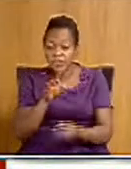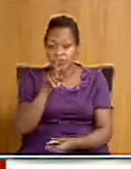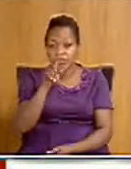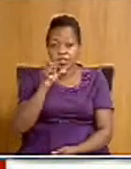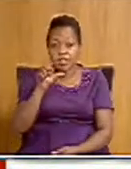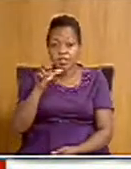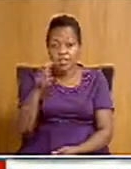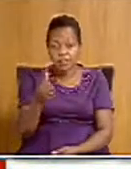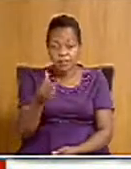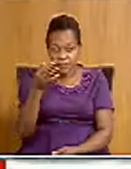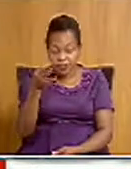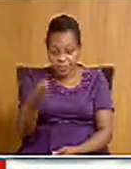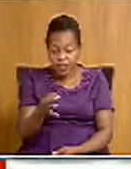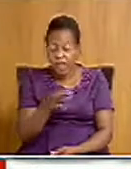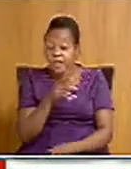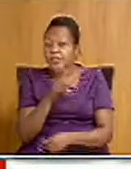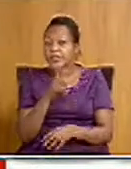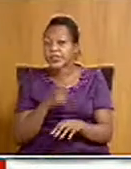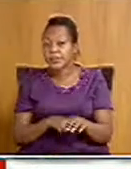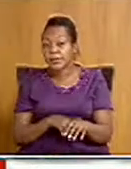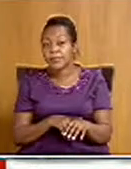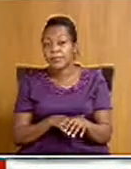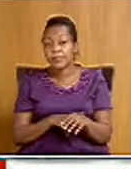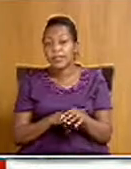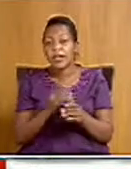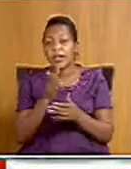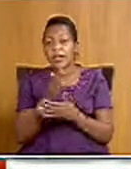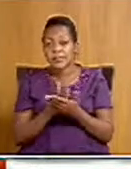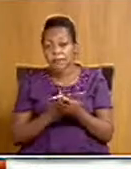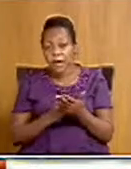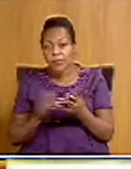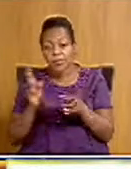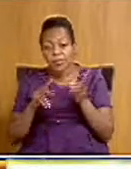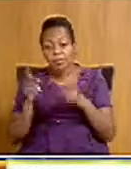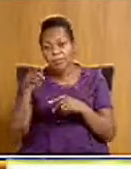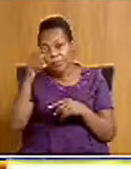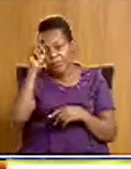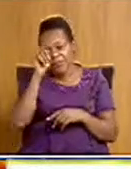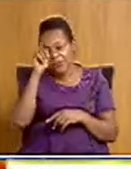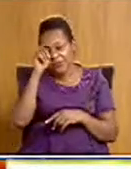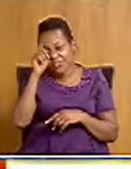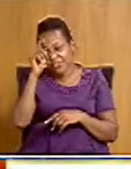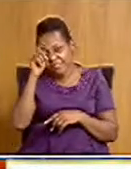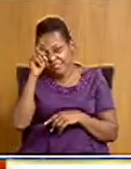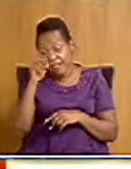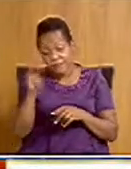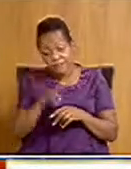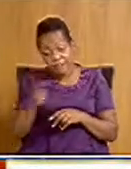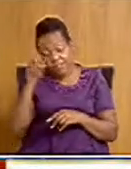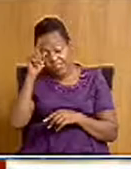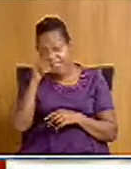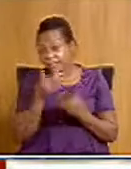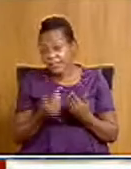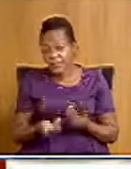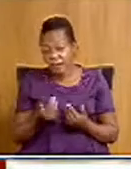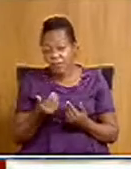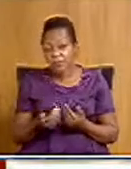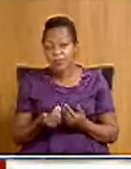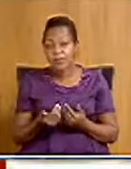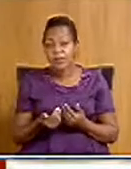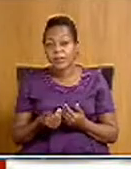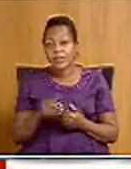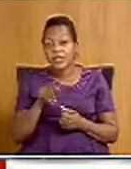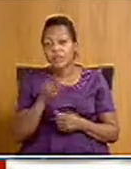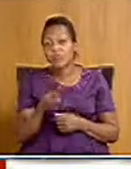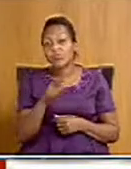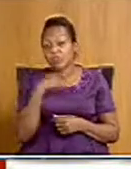1963. That time, some of the actors thought, as they seem to think now, that